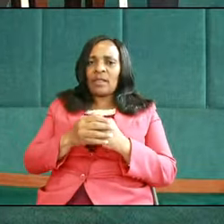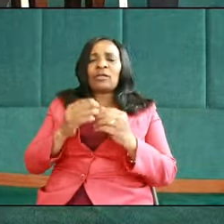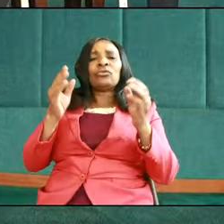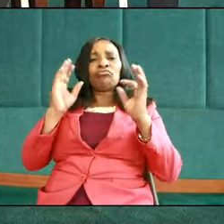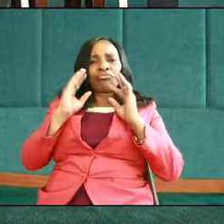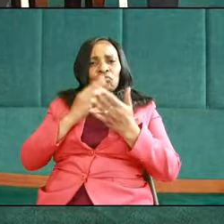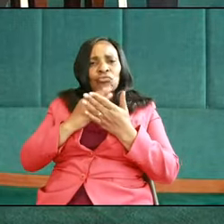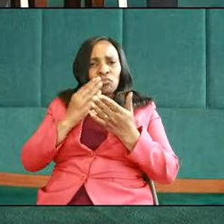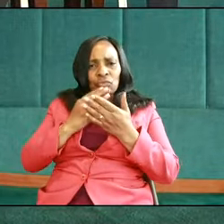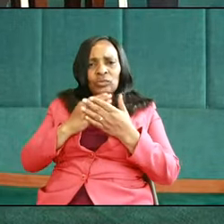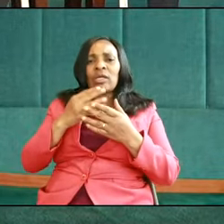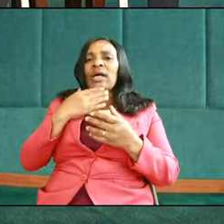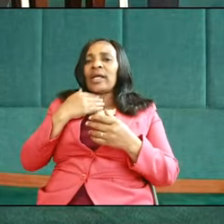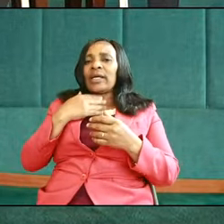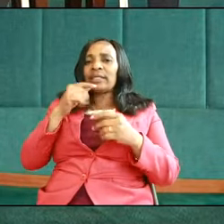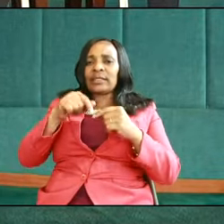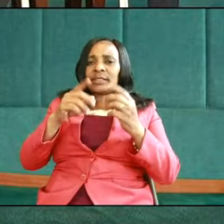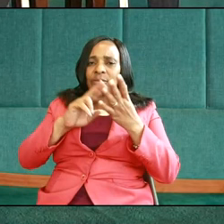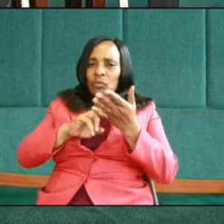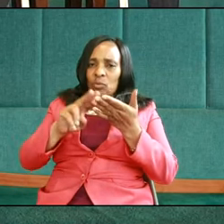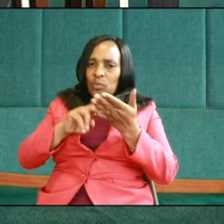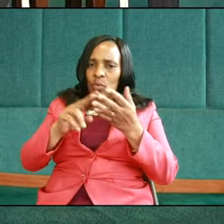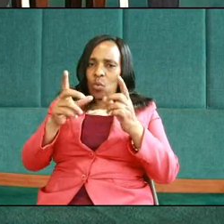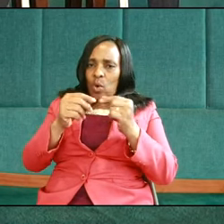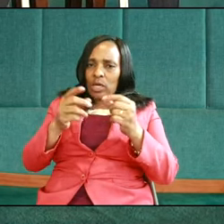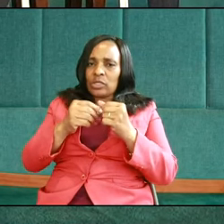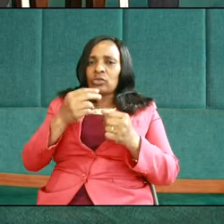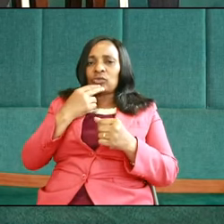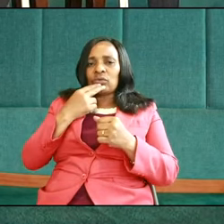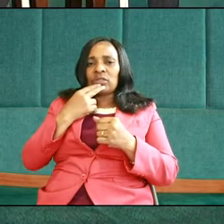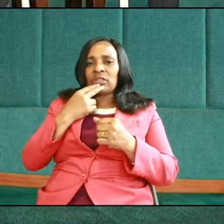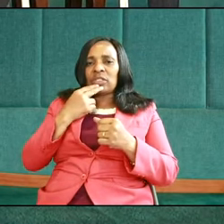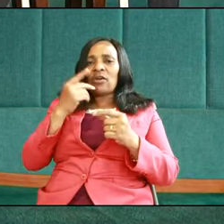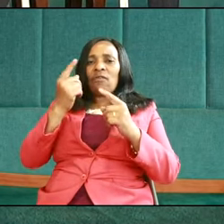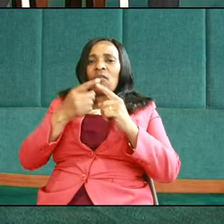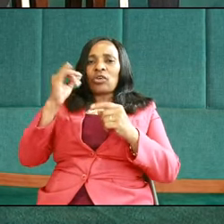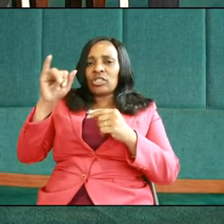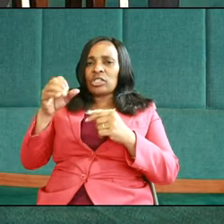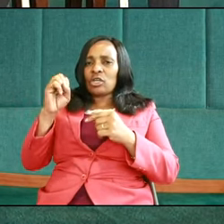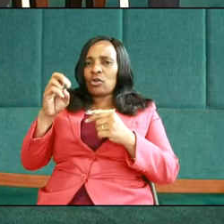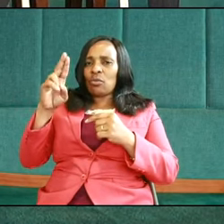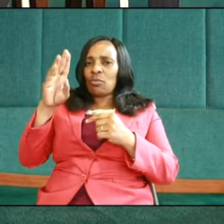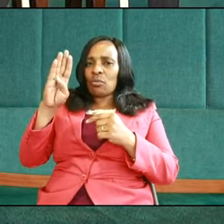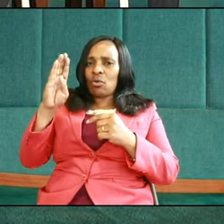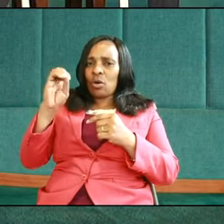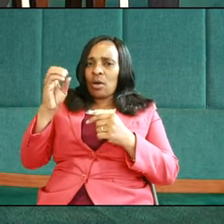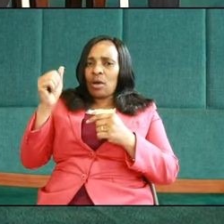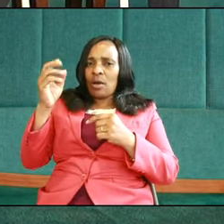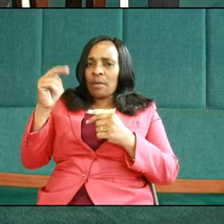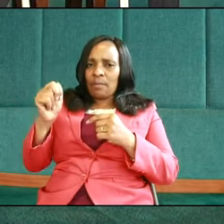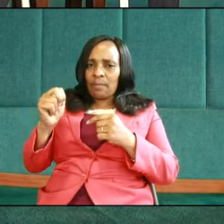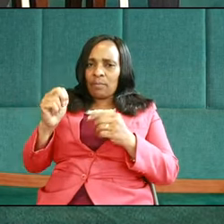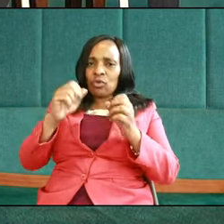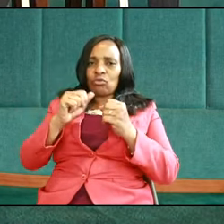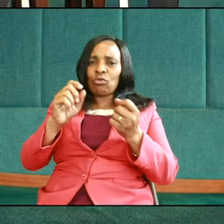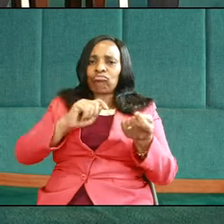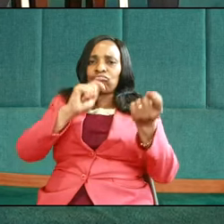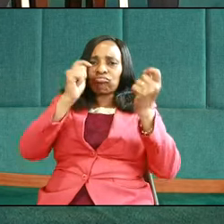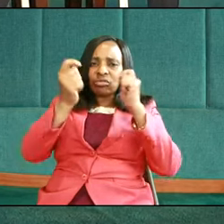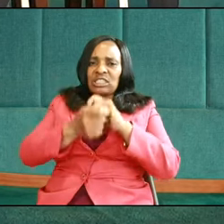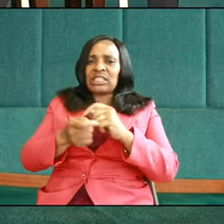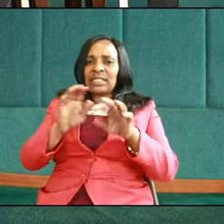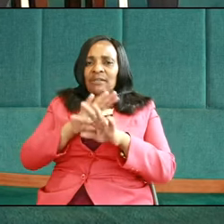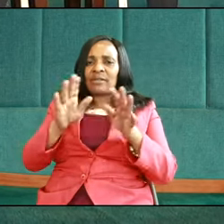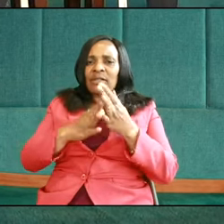Absolutely, and I really like that statement on Tuesday, where Jeroboam was in a position to bring about wise reforms in both